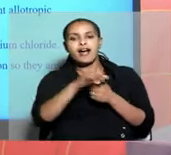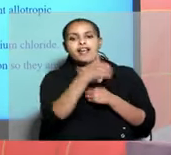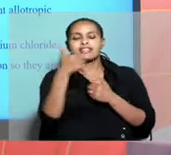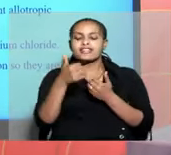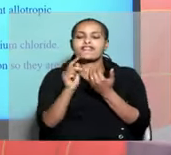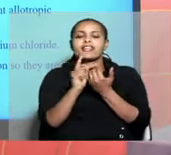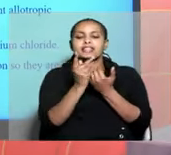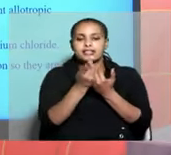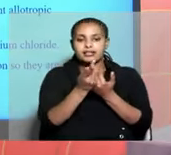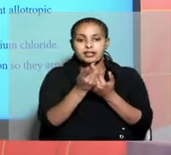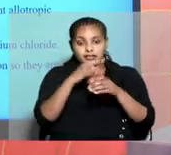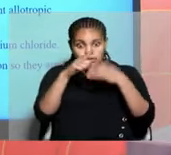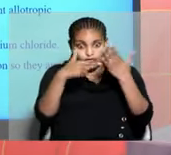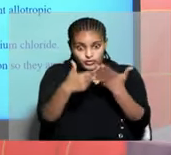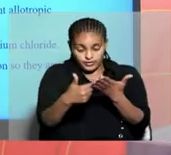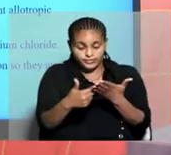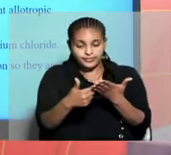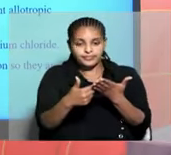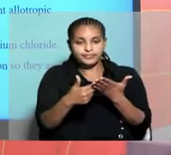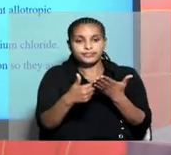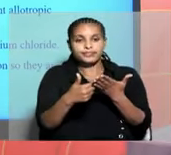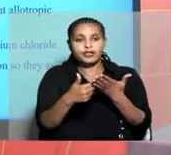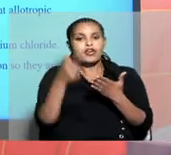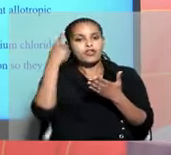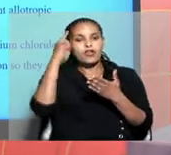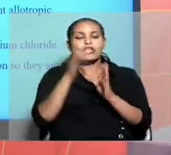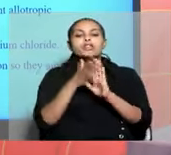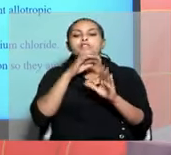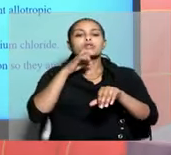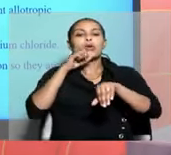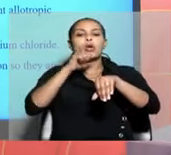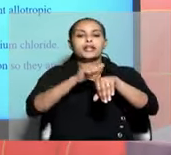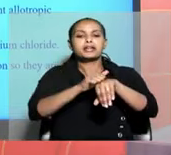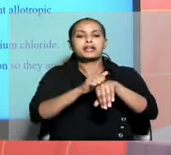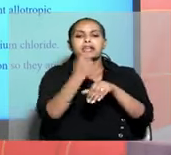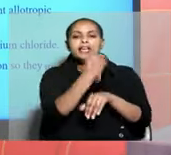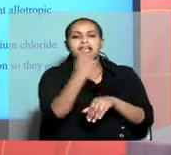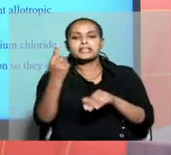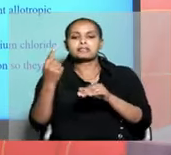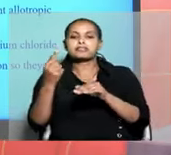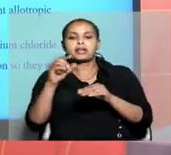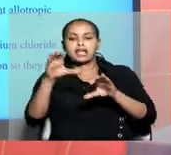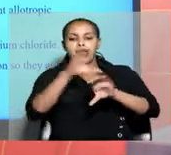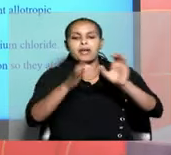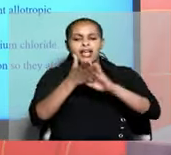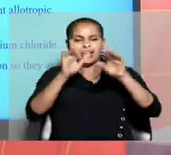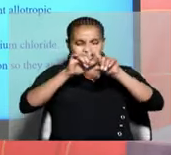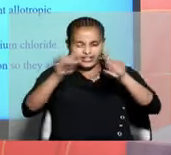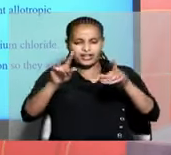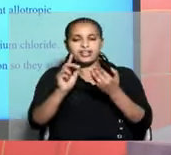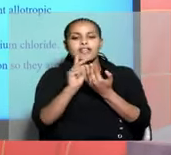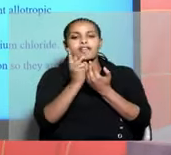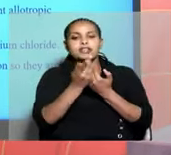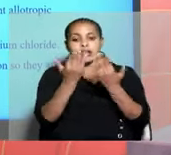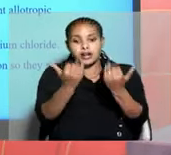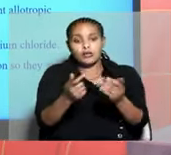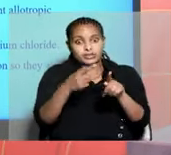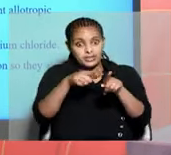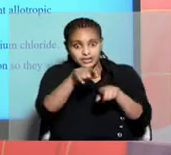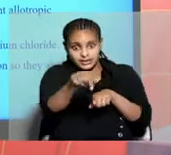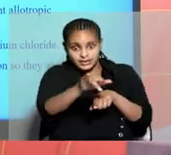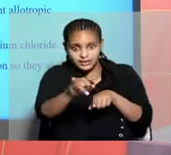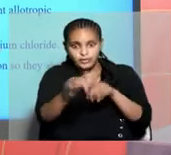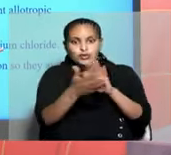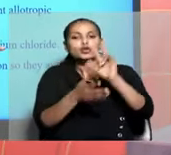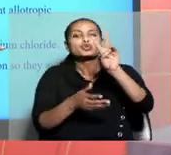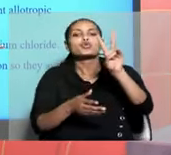another phase. Therefore, for solids, each chemical species is a different phase. Now this system